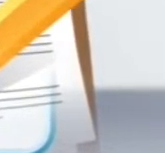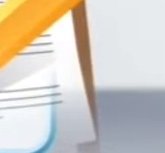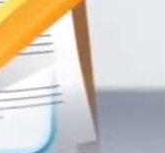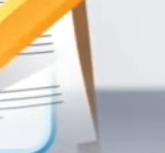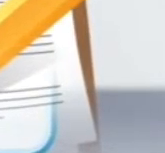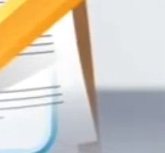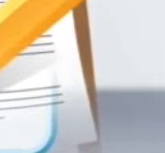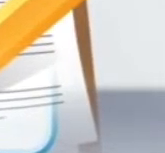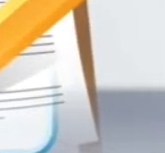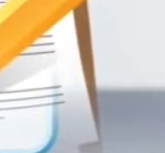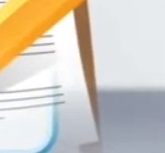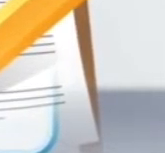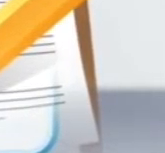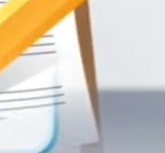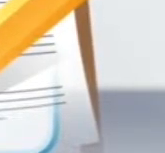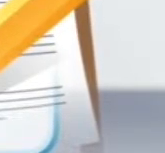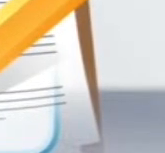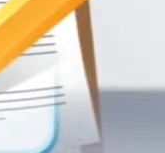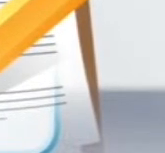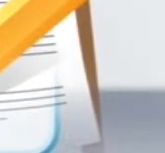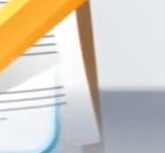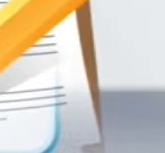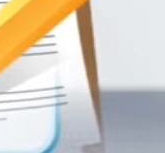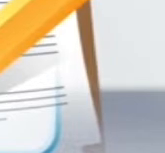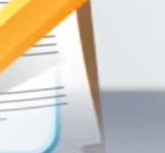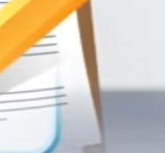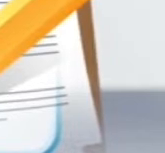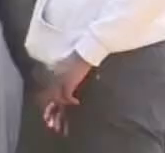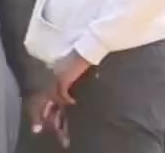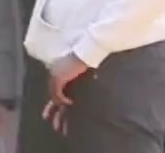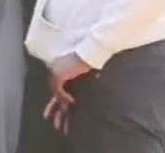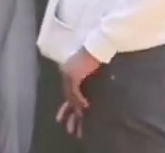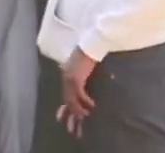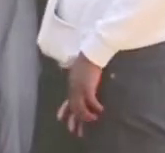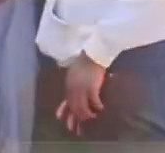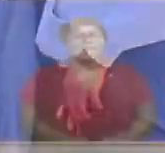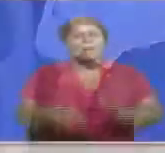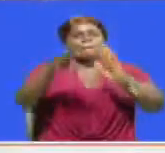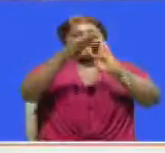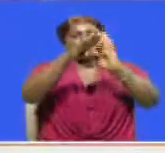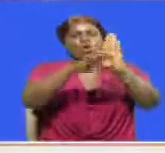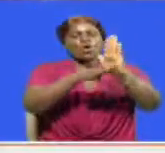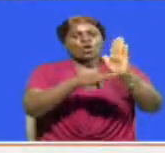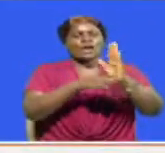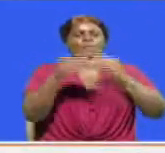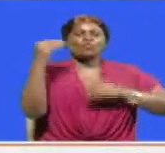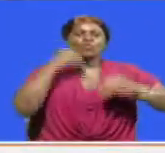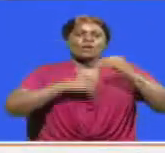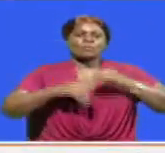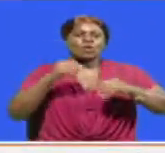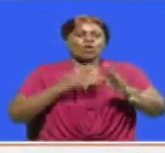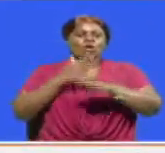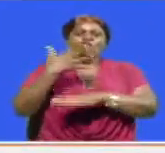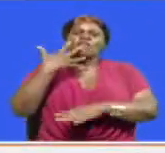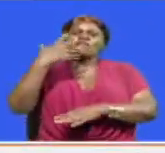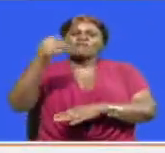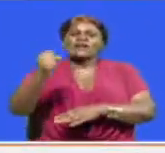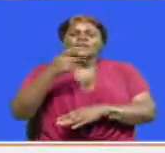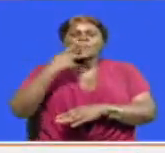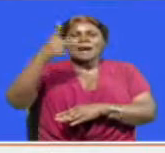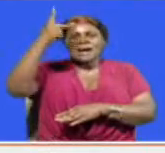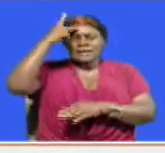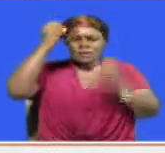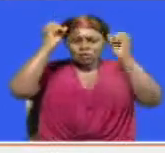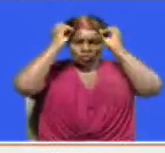appointment letters, minutes of previous meetings, and many more. The program became scandalous when over 500 parents